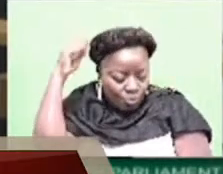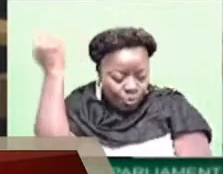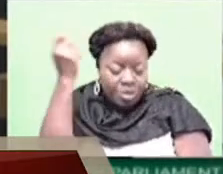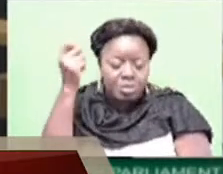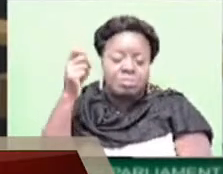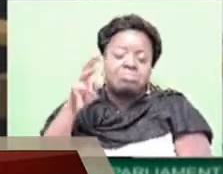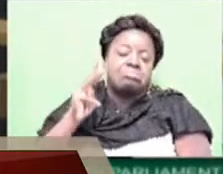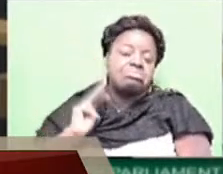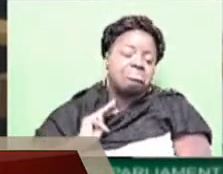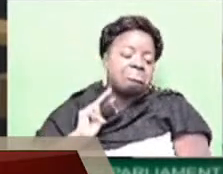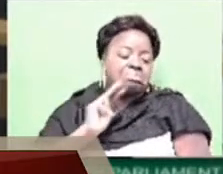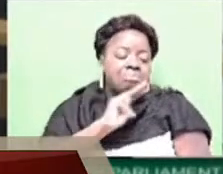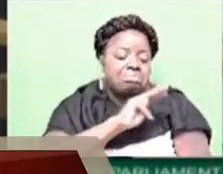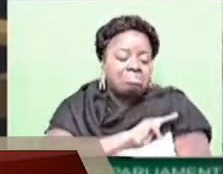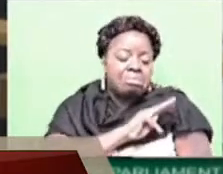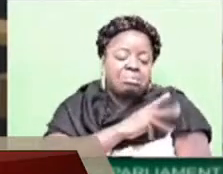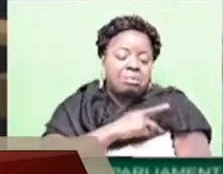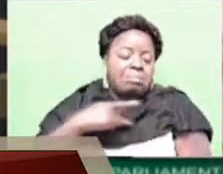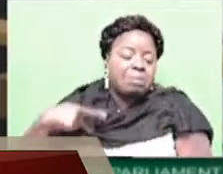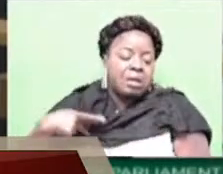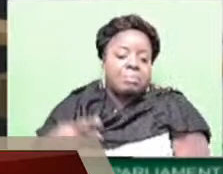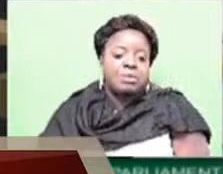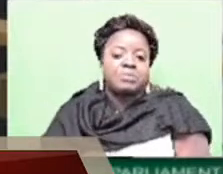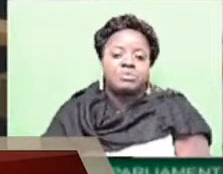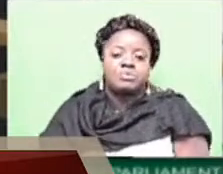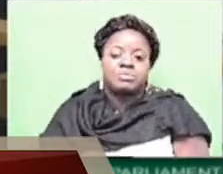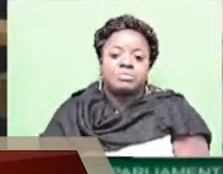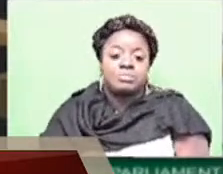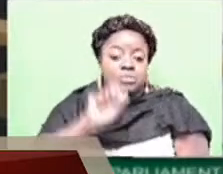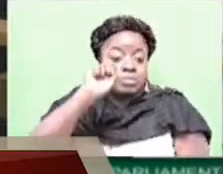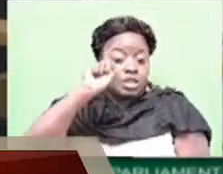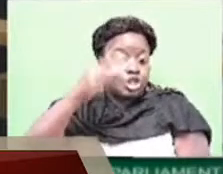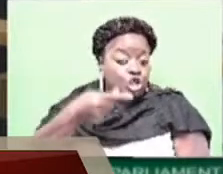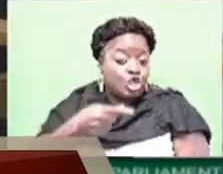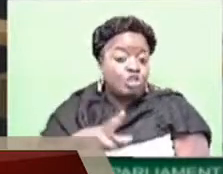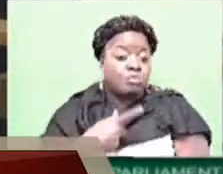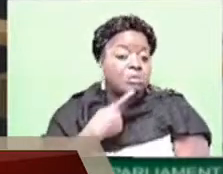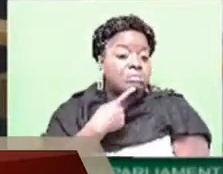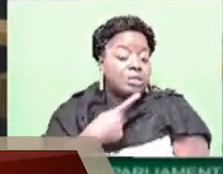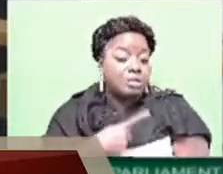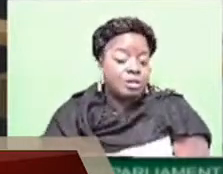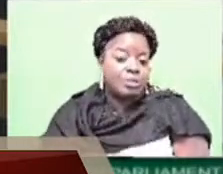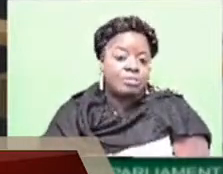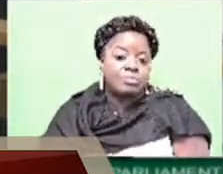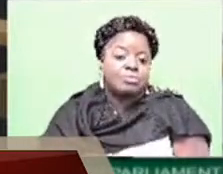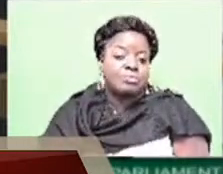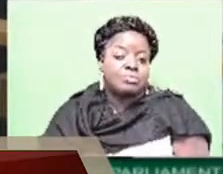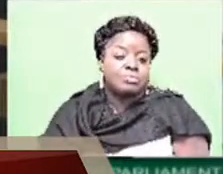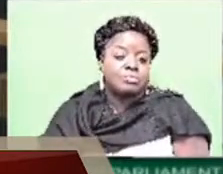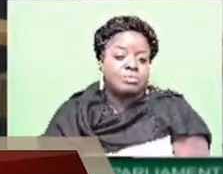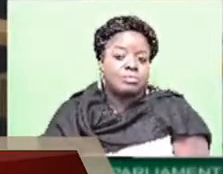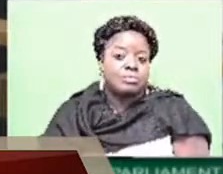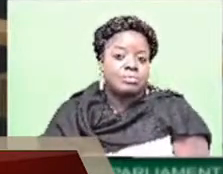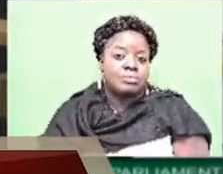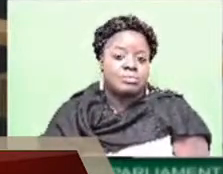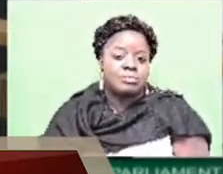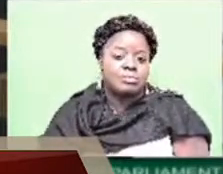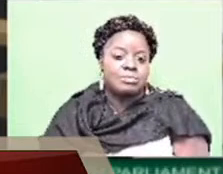Now, the Attorney General didn't indicate that historically that this is something